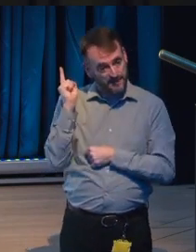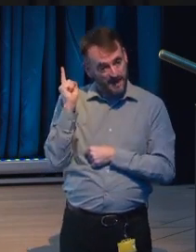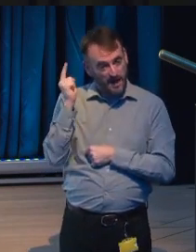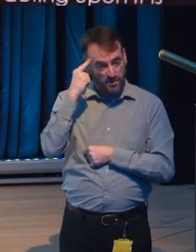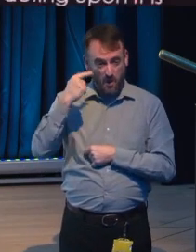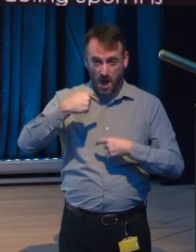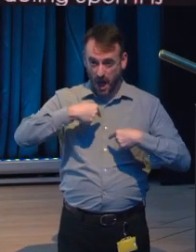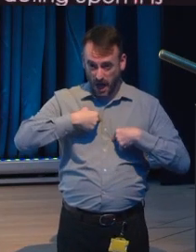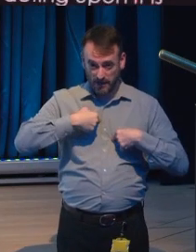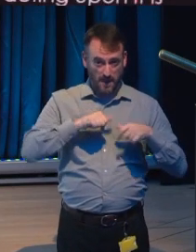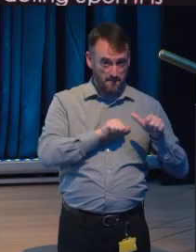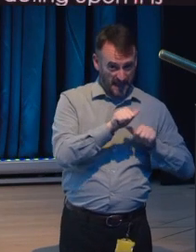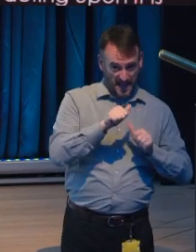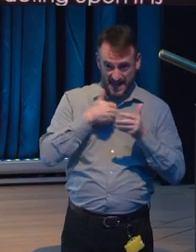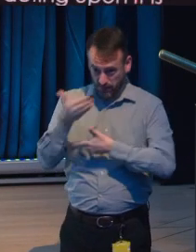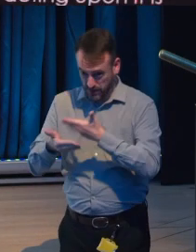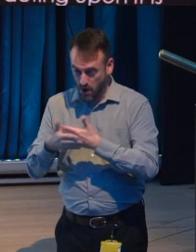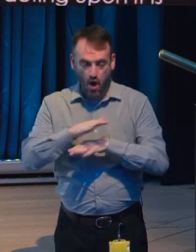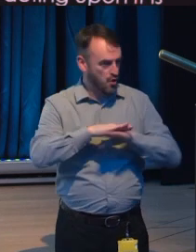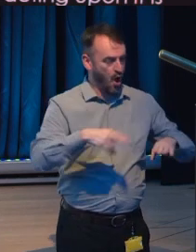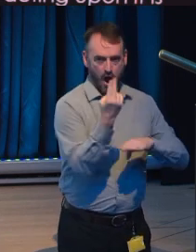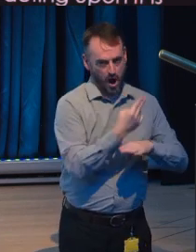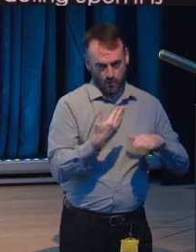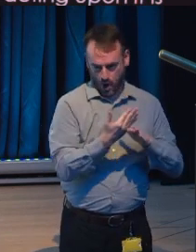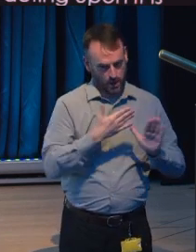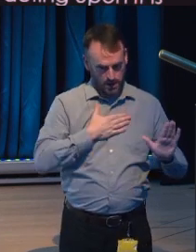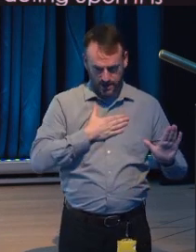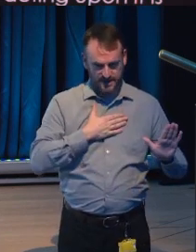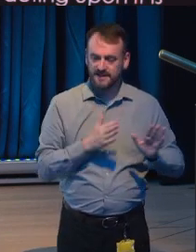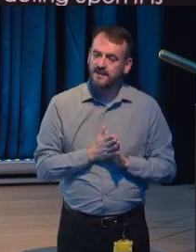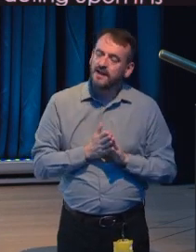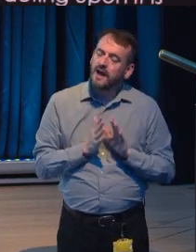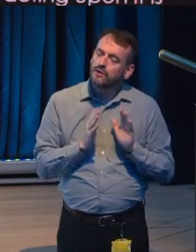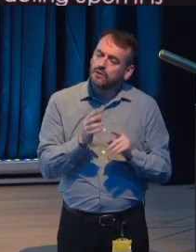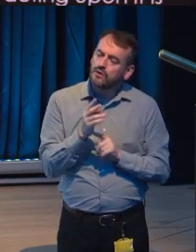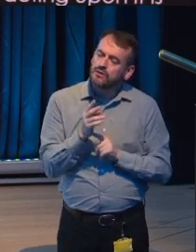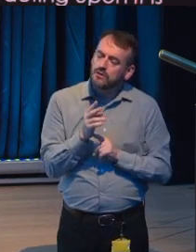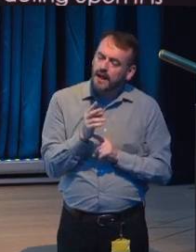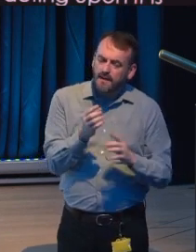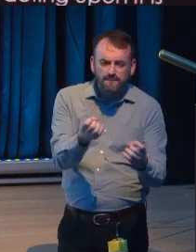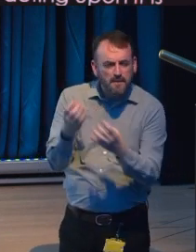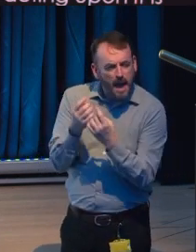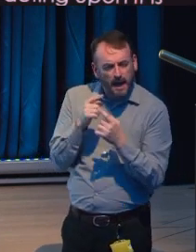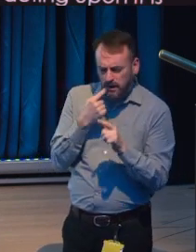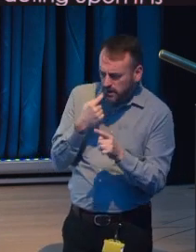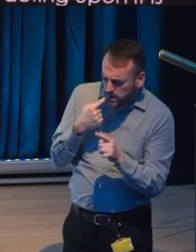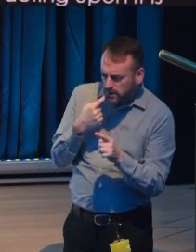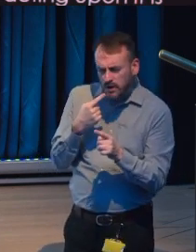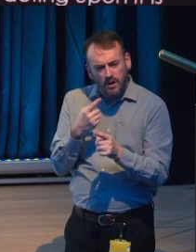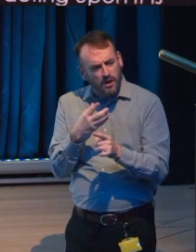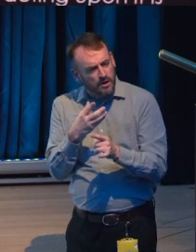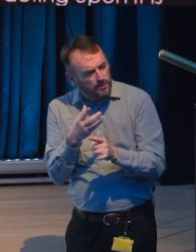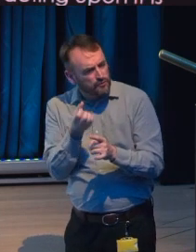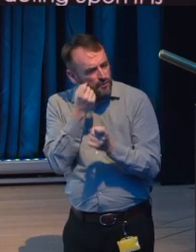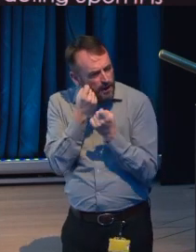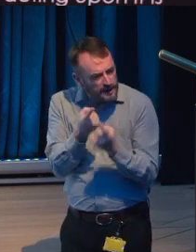artist. So it's also good to learn to recognise what type of feedback you're getting. Is it something technical? Is it something you can